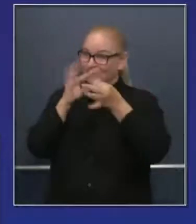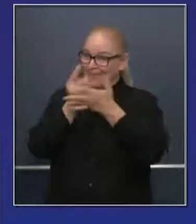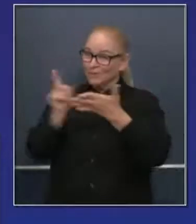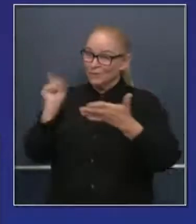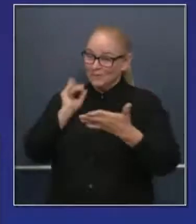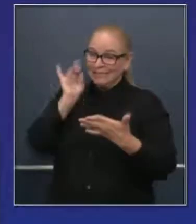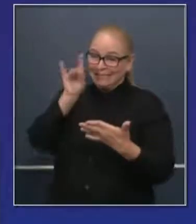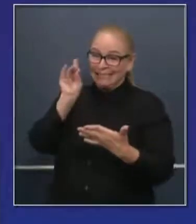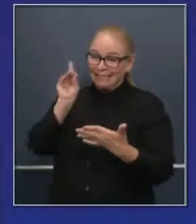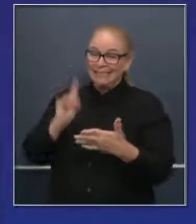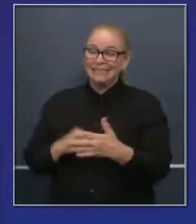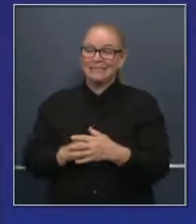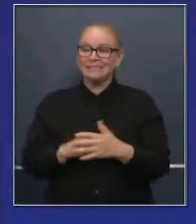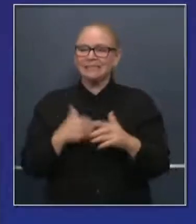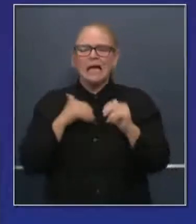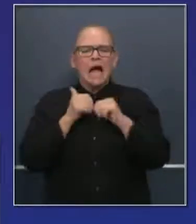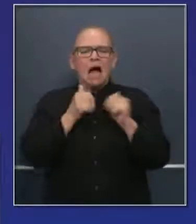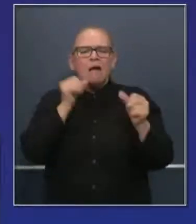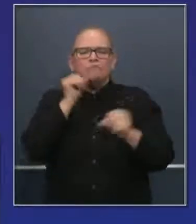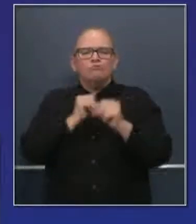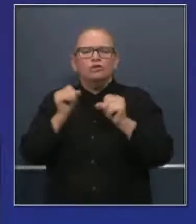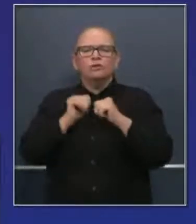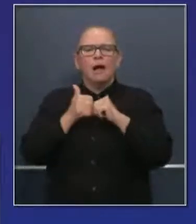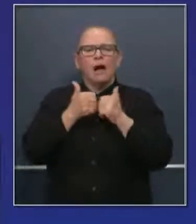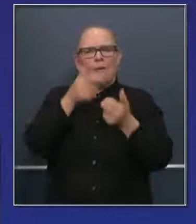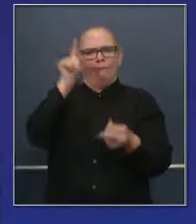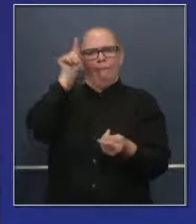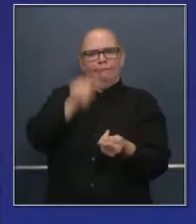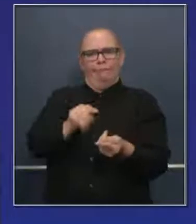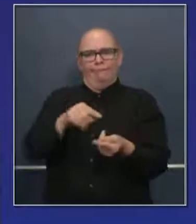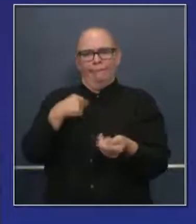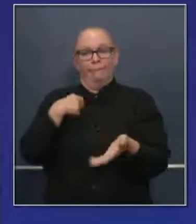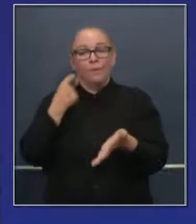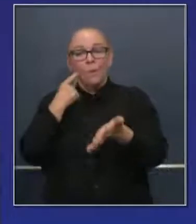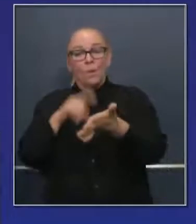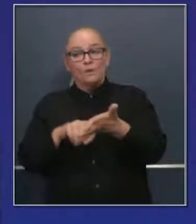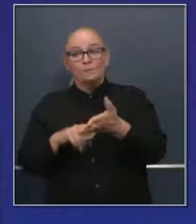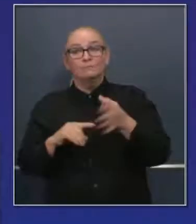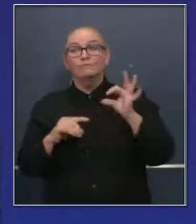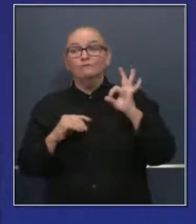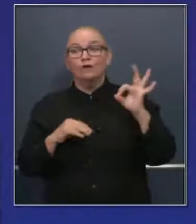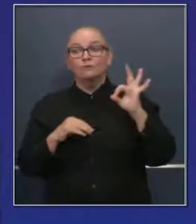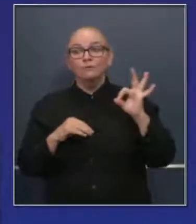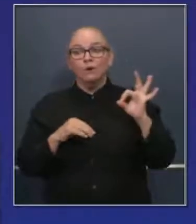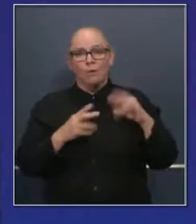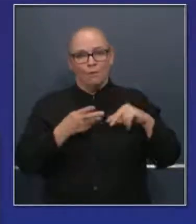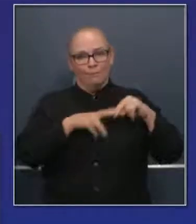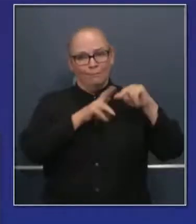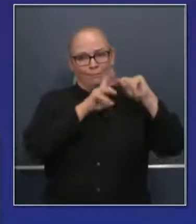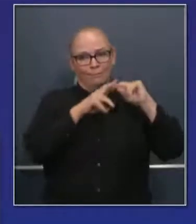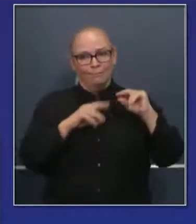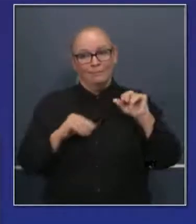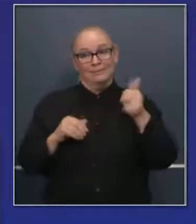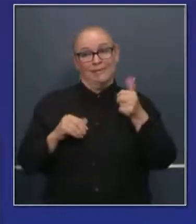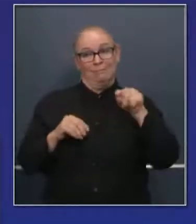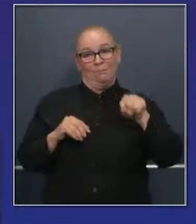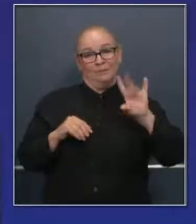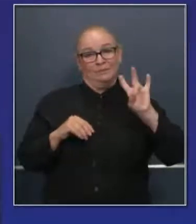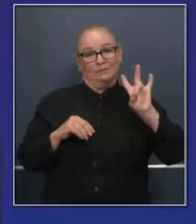in Central Valley that we saw positivity rates on the lower end in Fresno at the time at